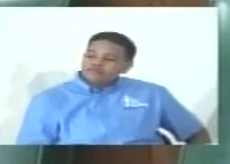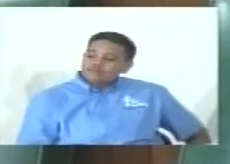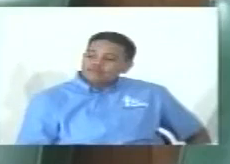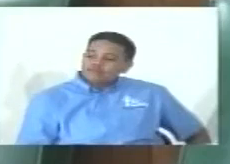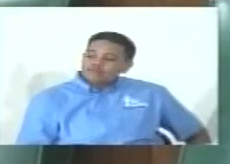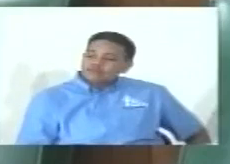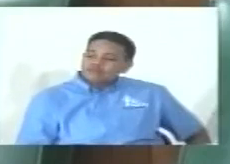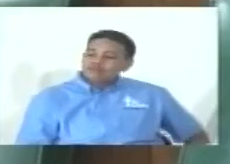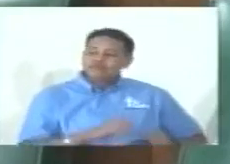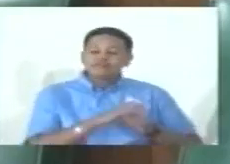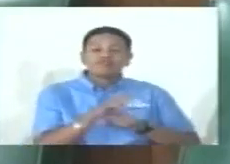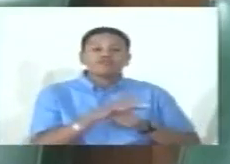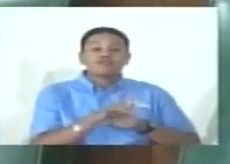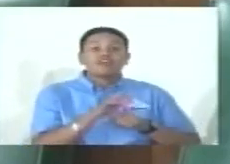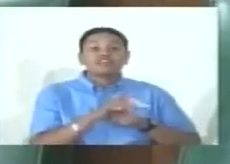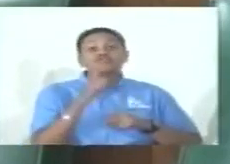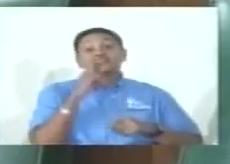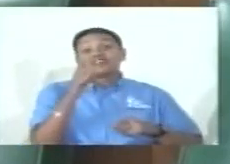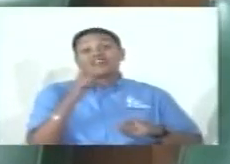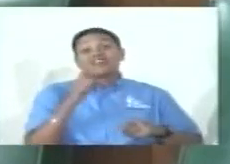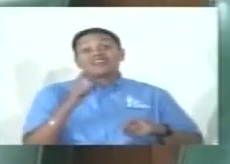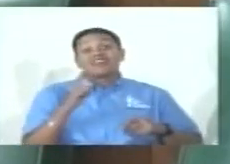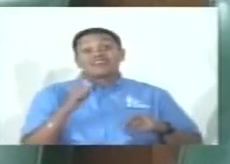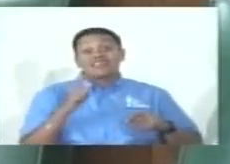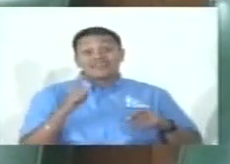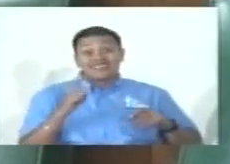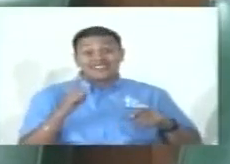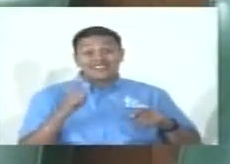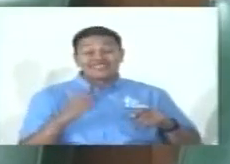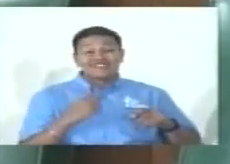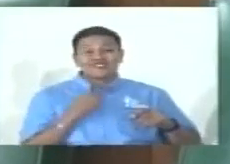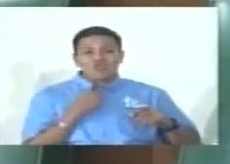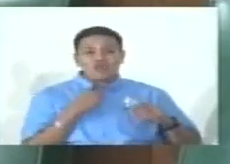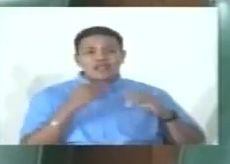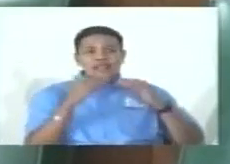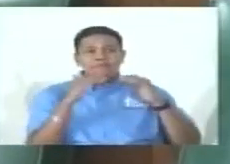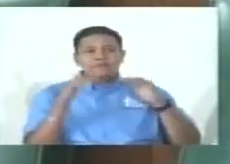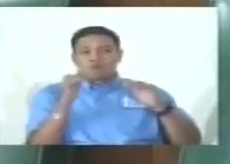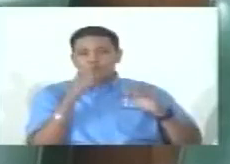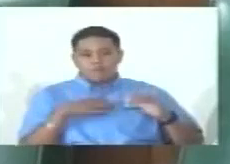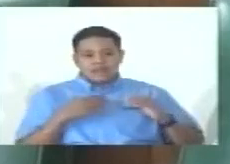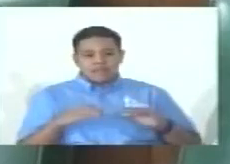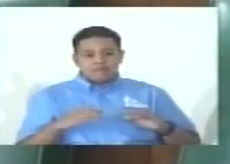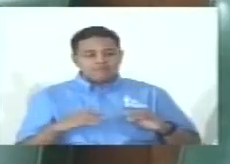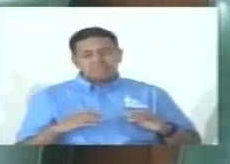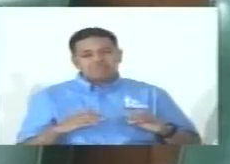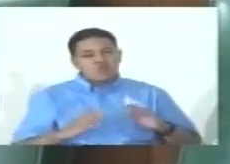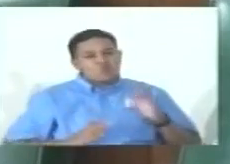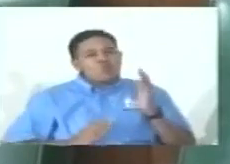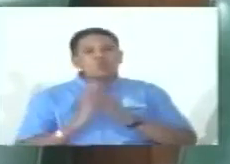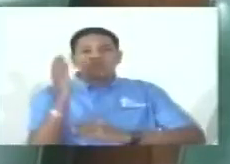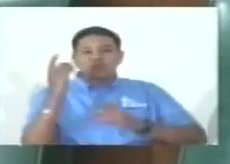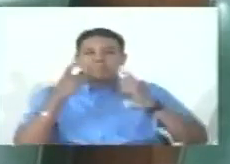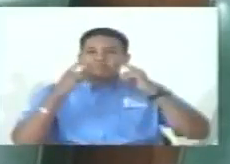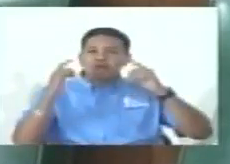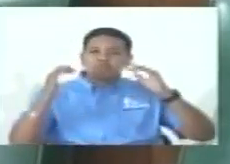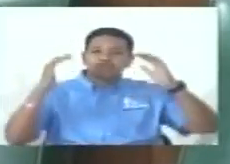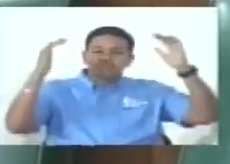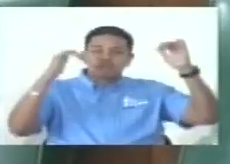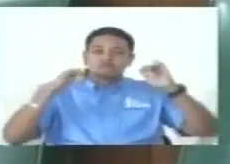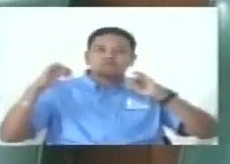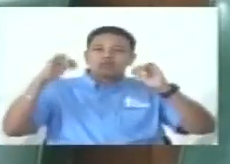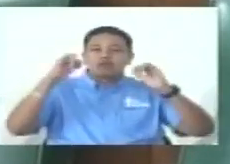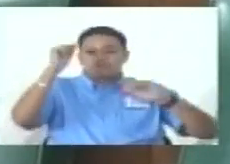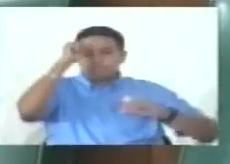she shattered it. And she has left a mark politically that not just women,